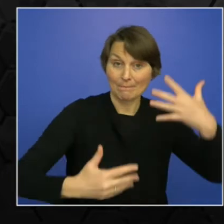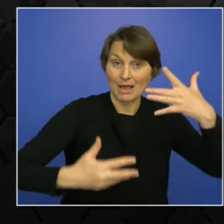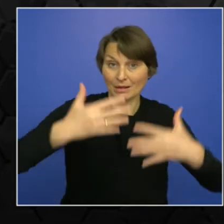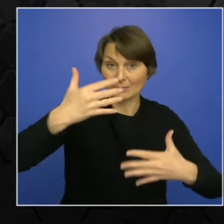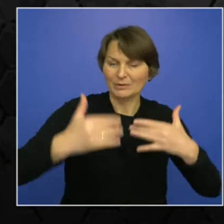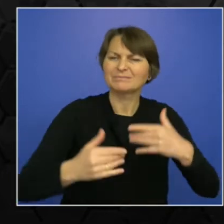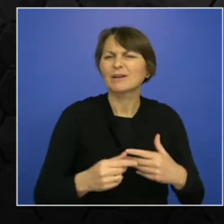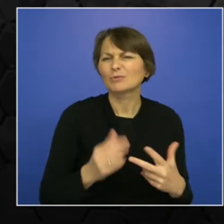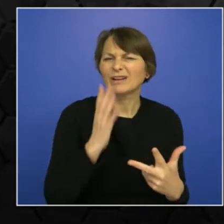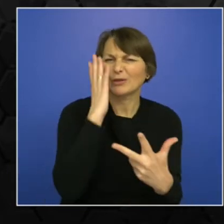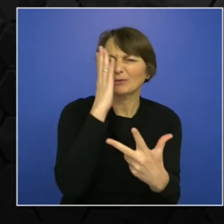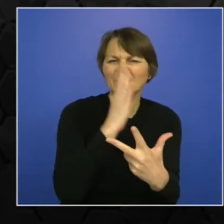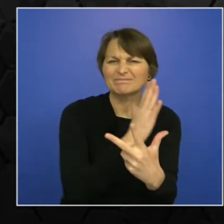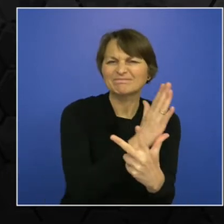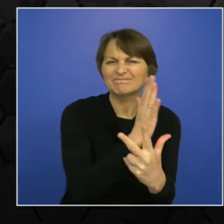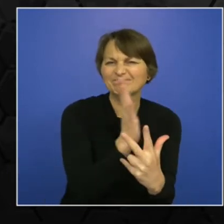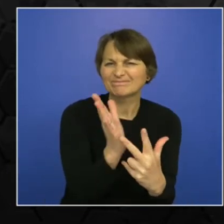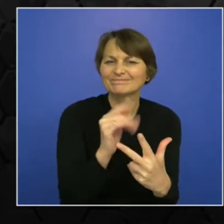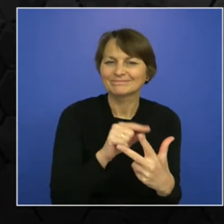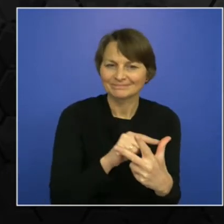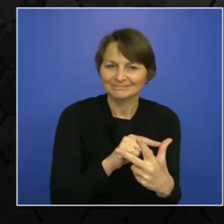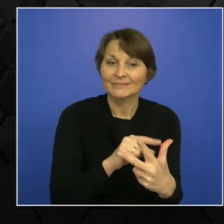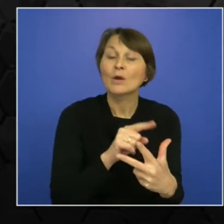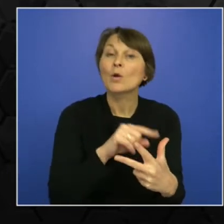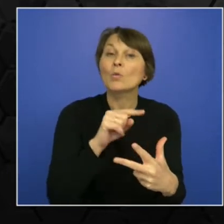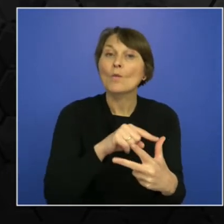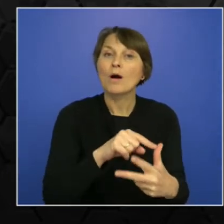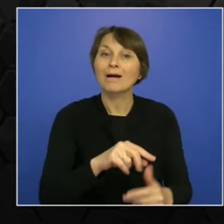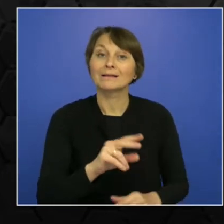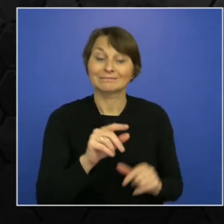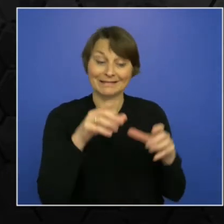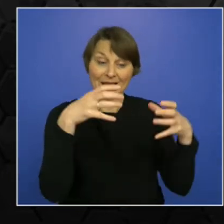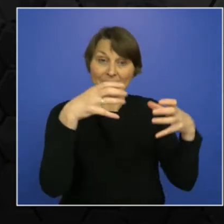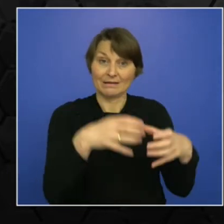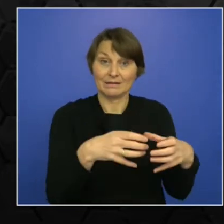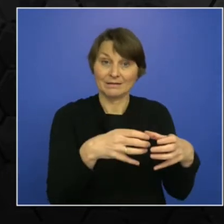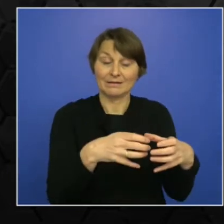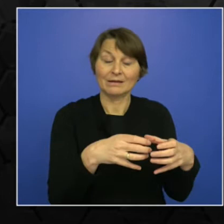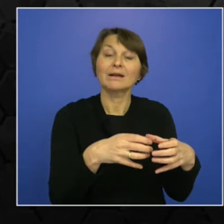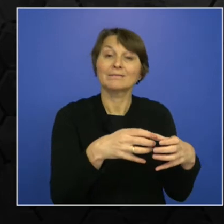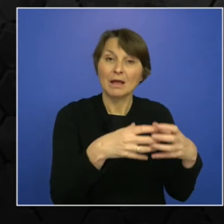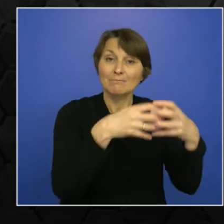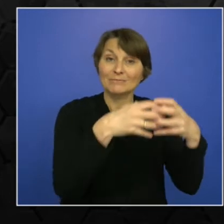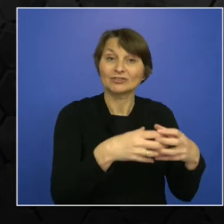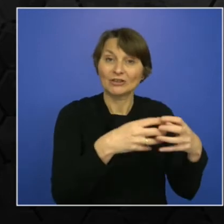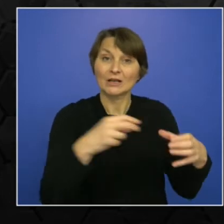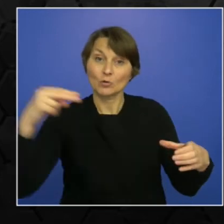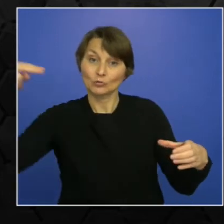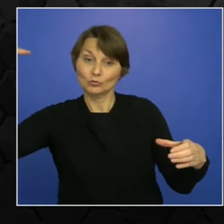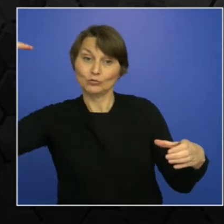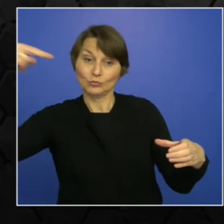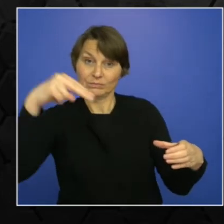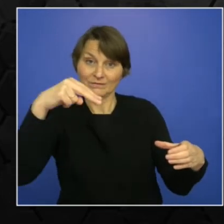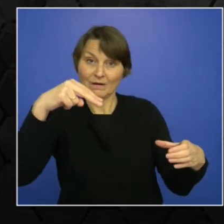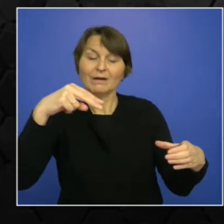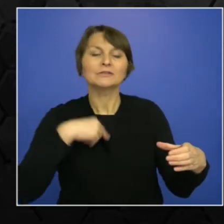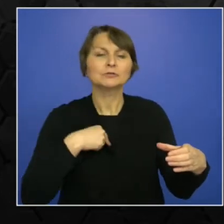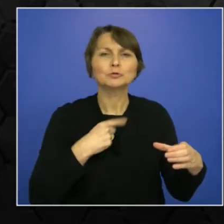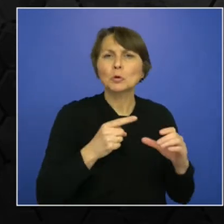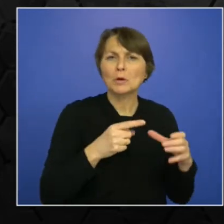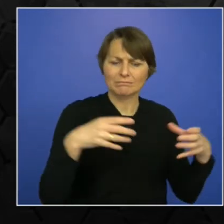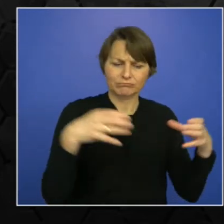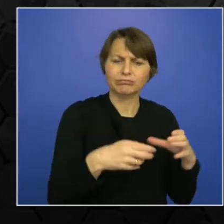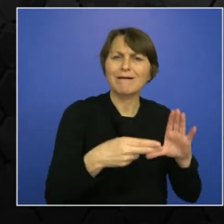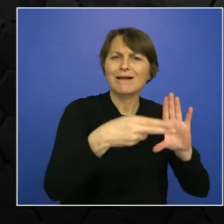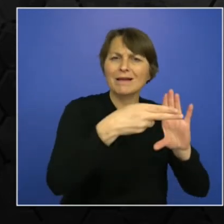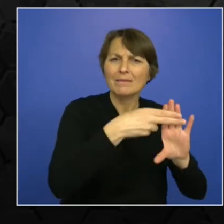techniques. Supervised learning. In supervised learning, algorithms make predictions based on a set of labeled examples